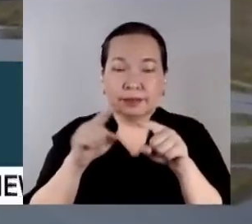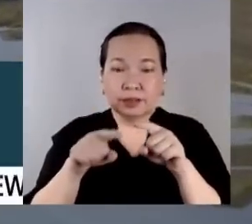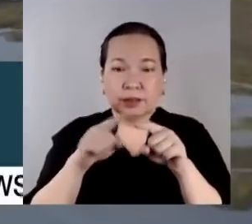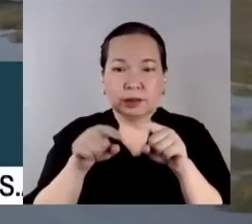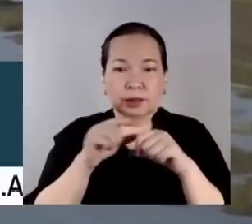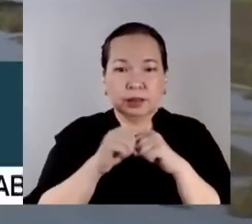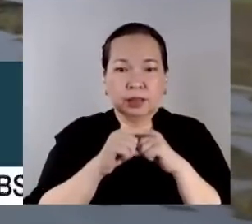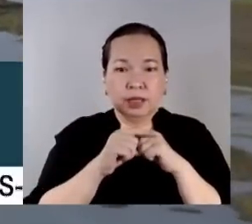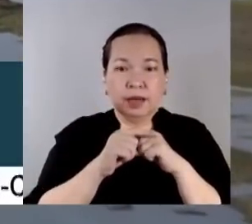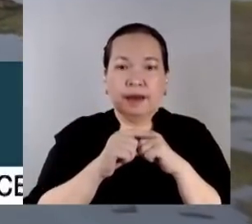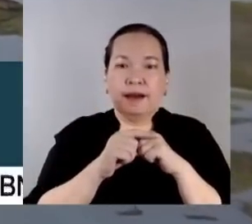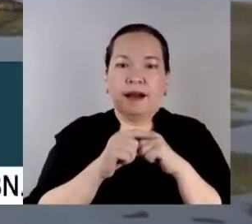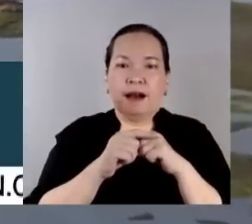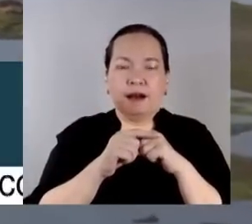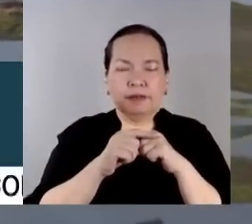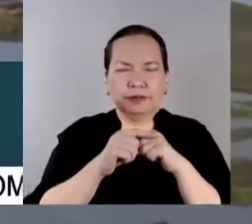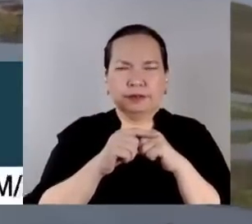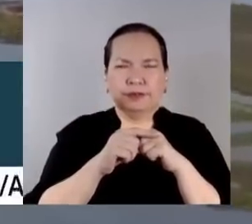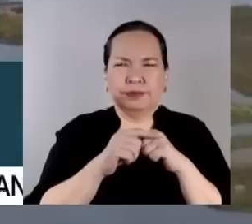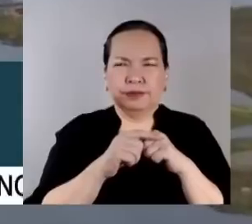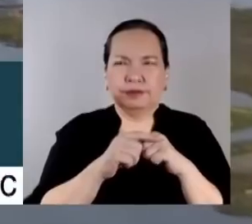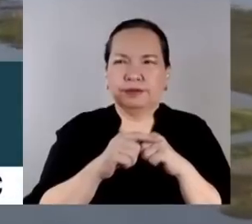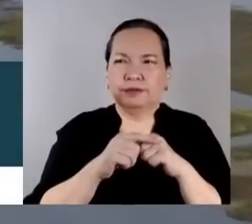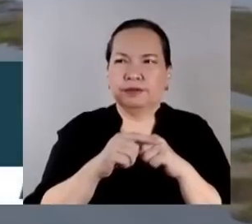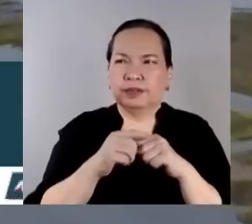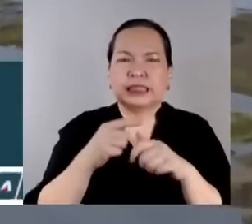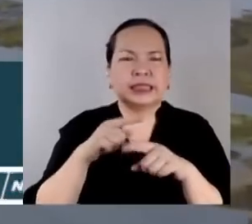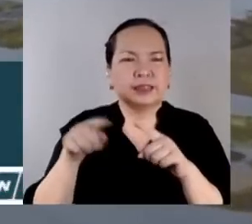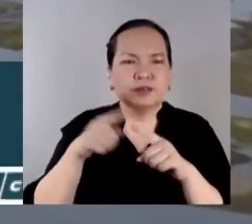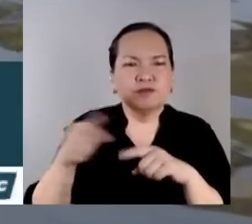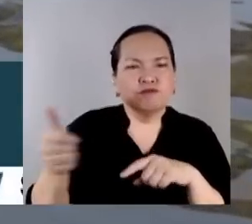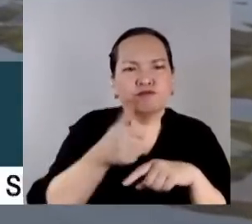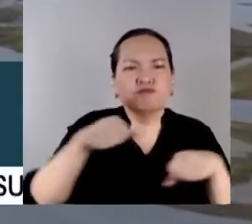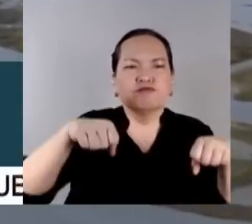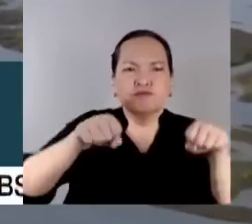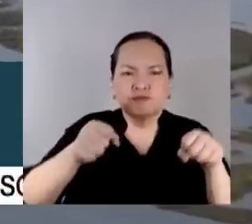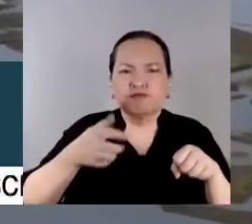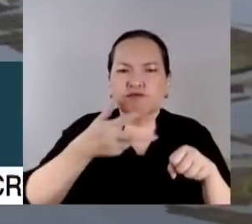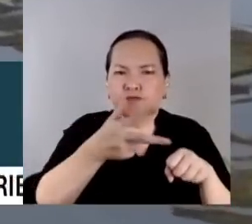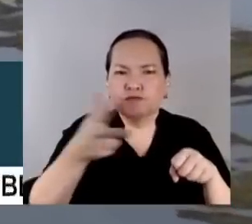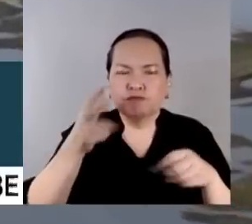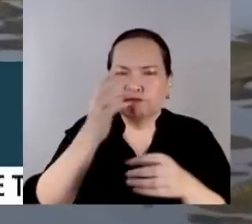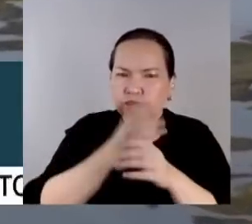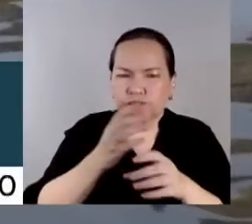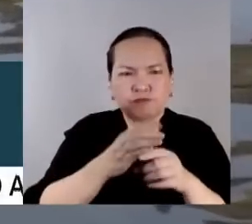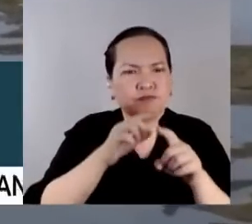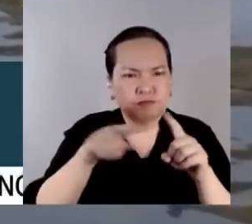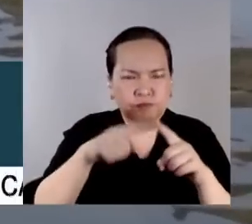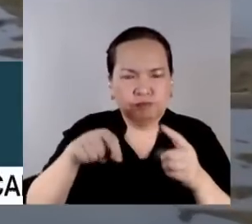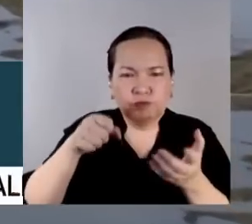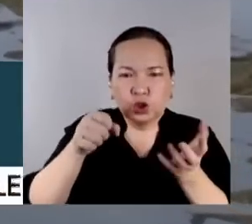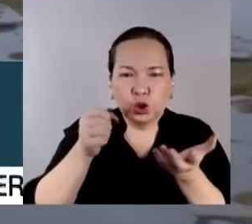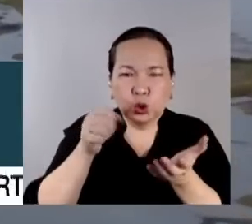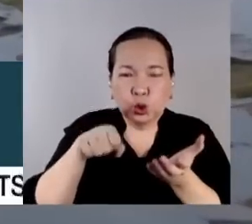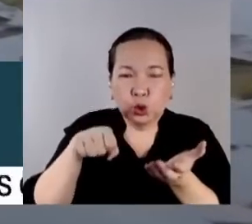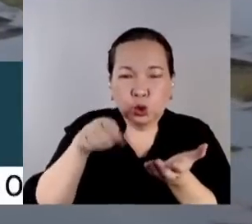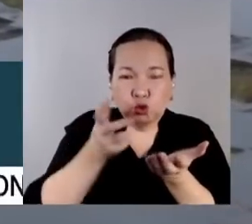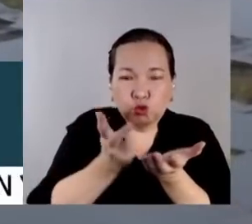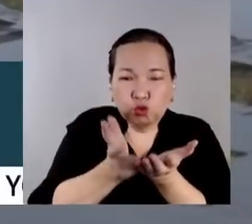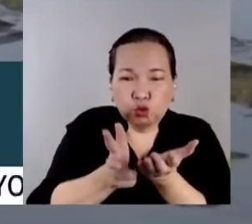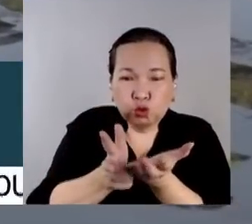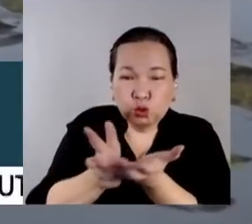motor vehicles that are flying the different roads. And so far, it's business as usual. But again,